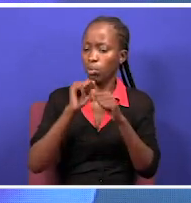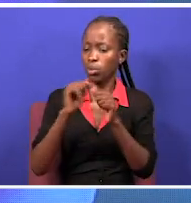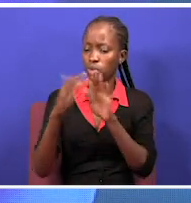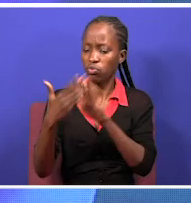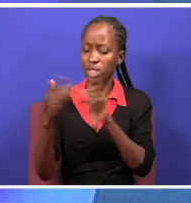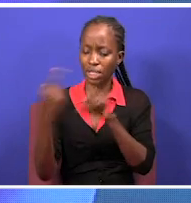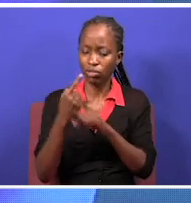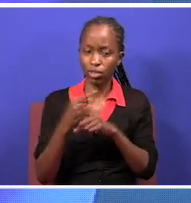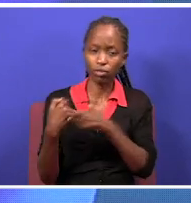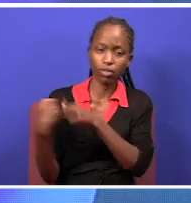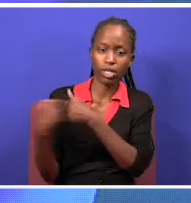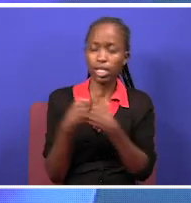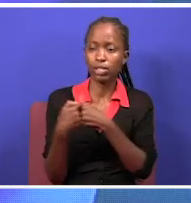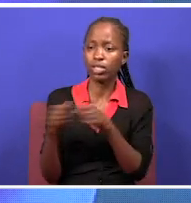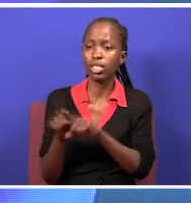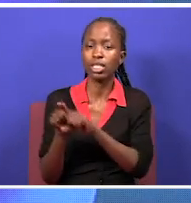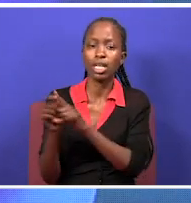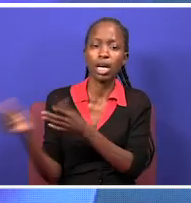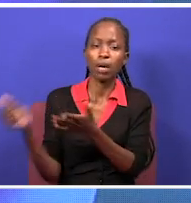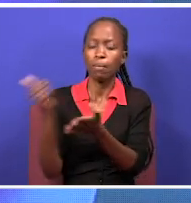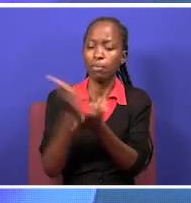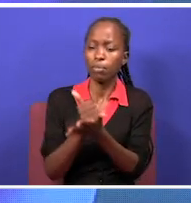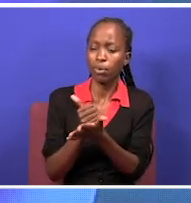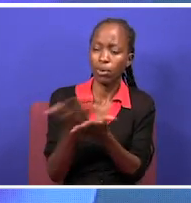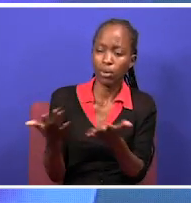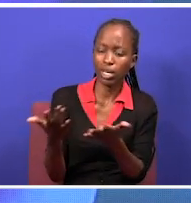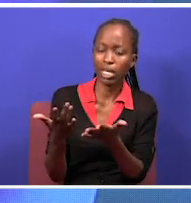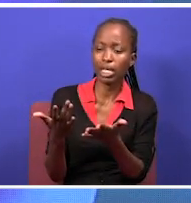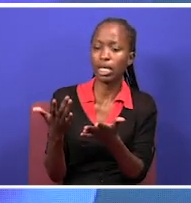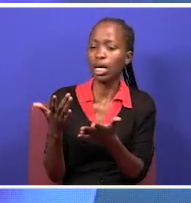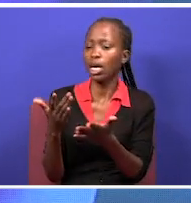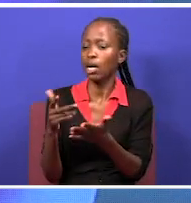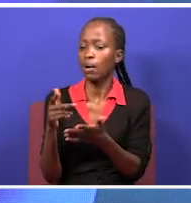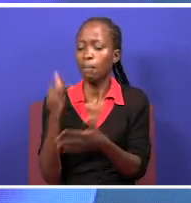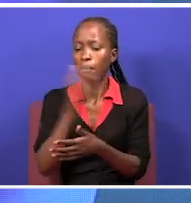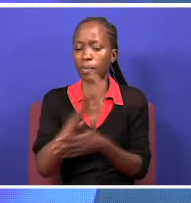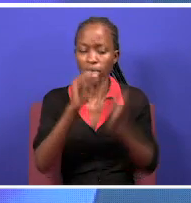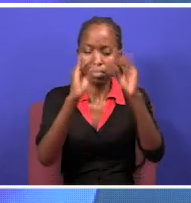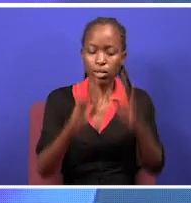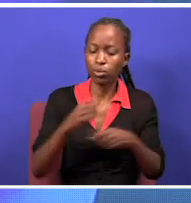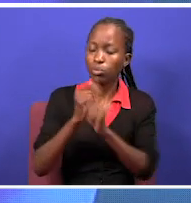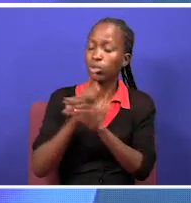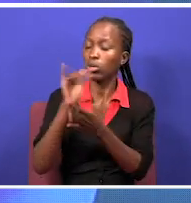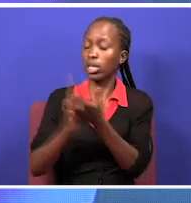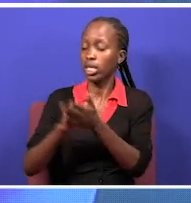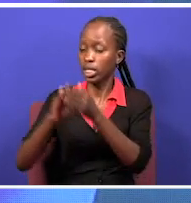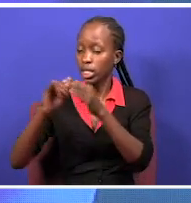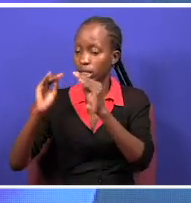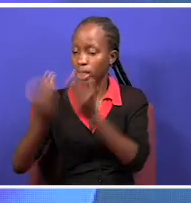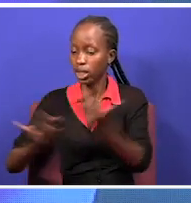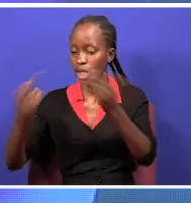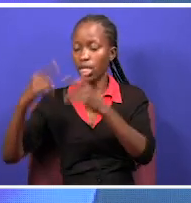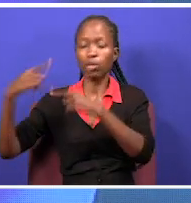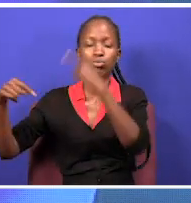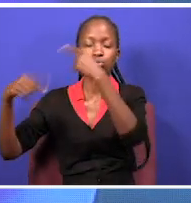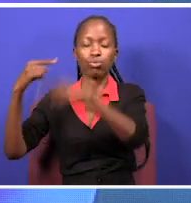know, employing private tutors and paying the teachers to ensure that our children pass the exams,